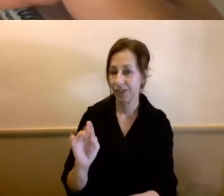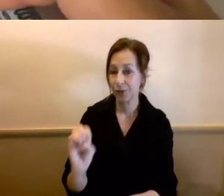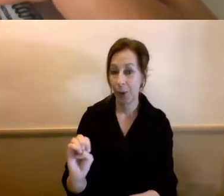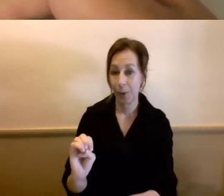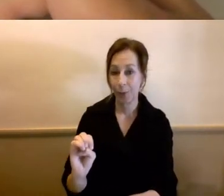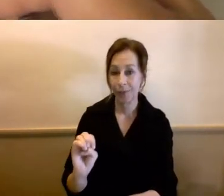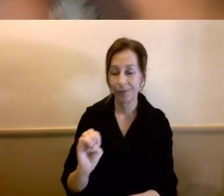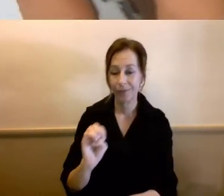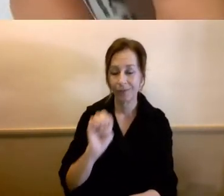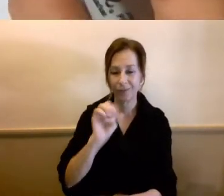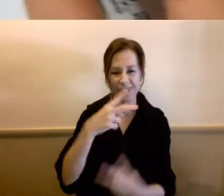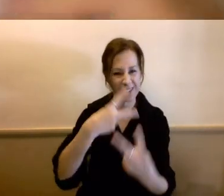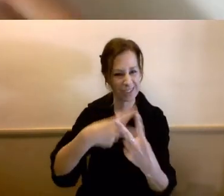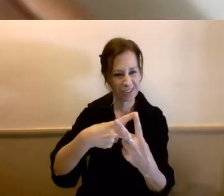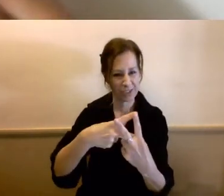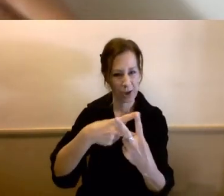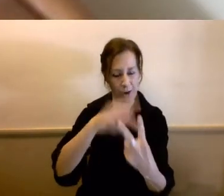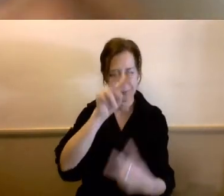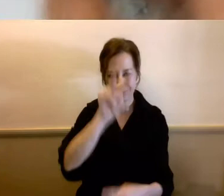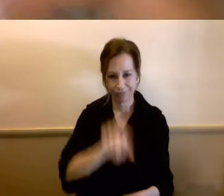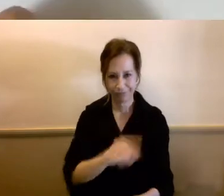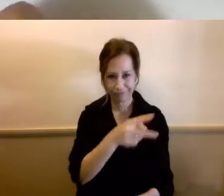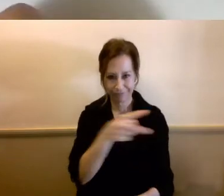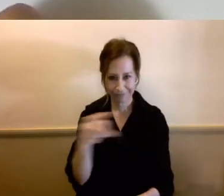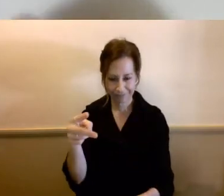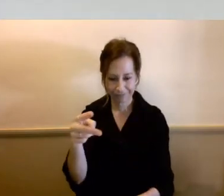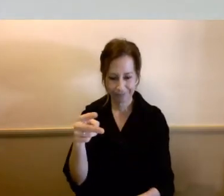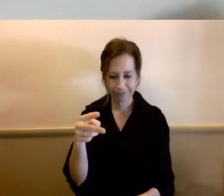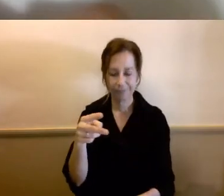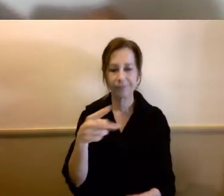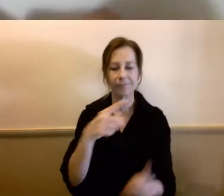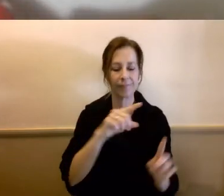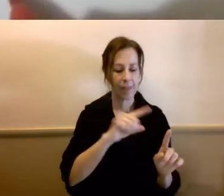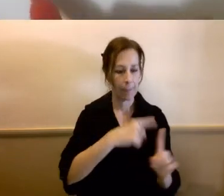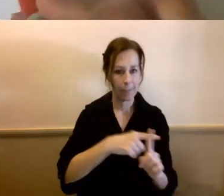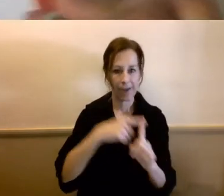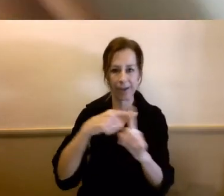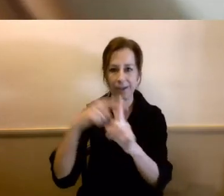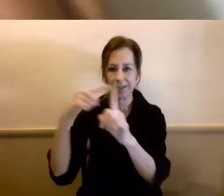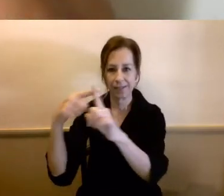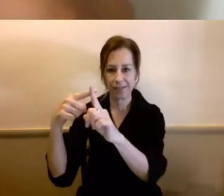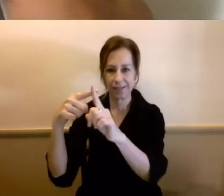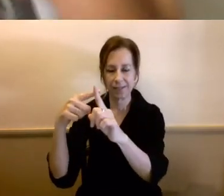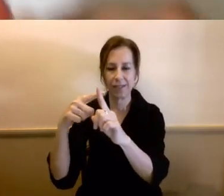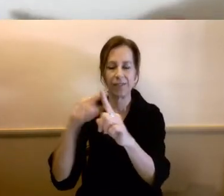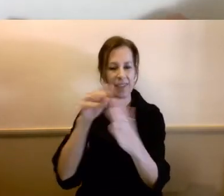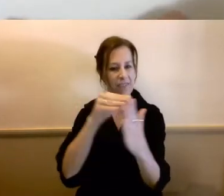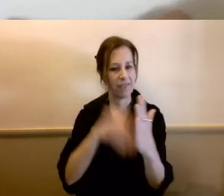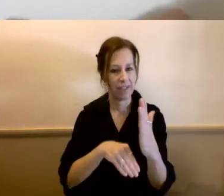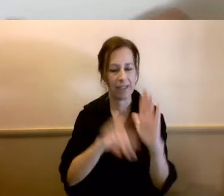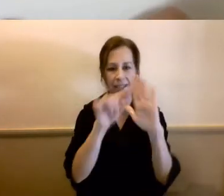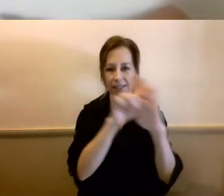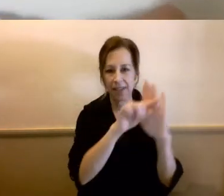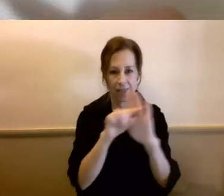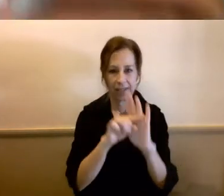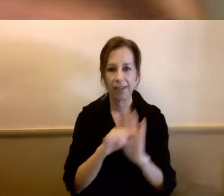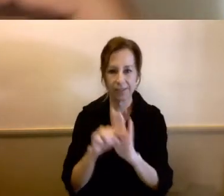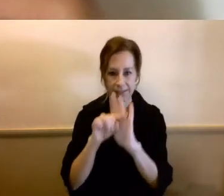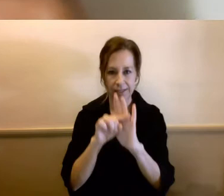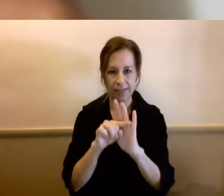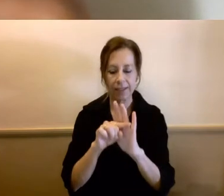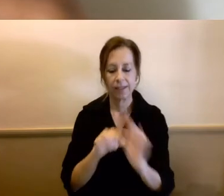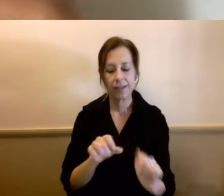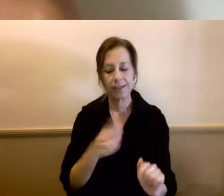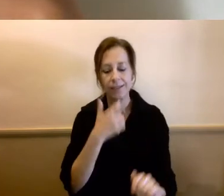did was we wrote positives diagonally, and then the rest were negatives. And we can use this